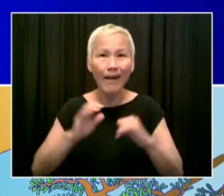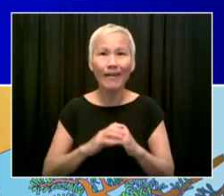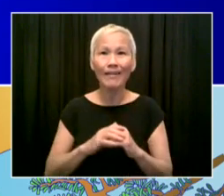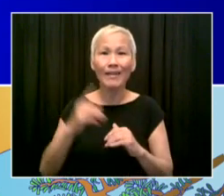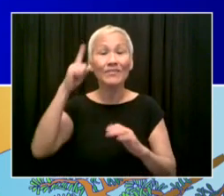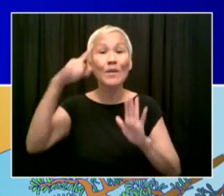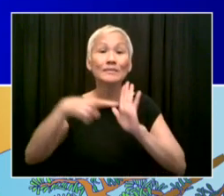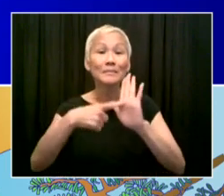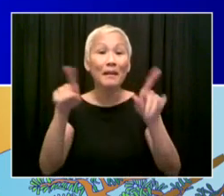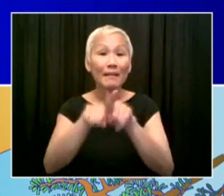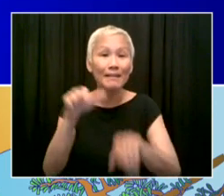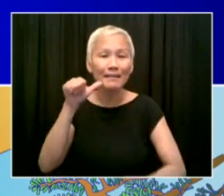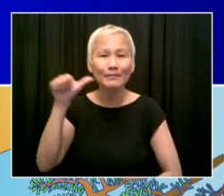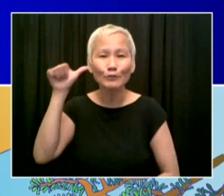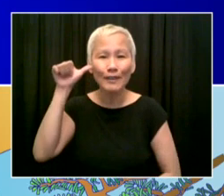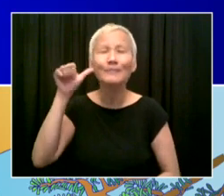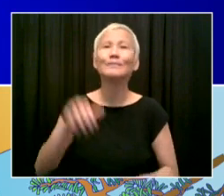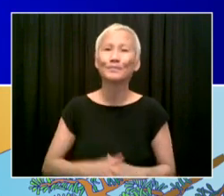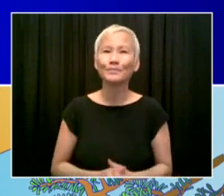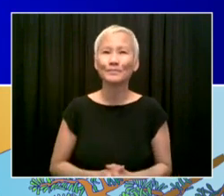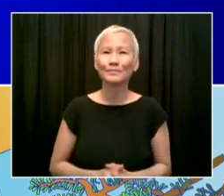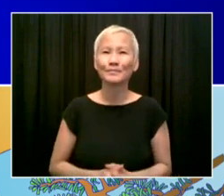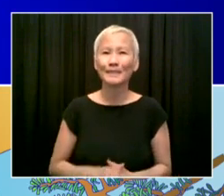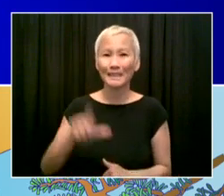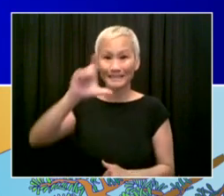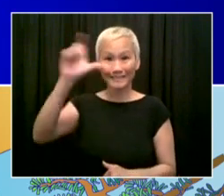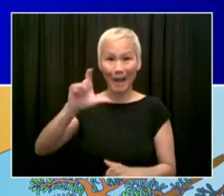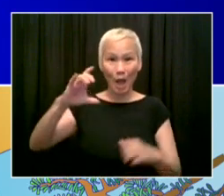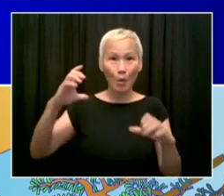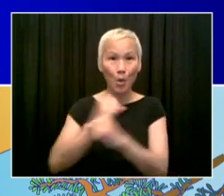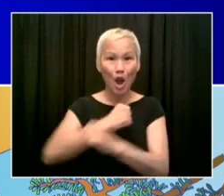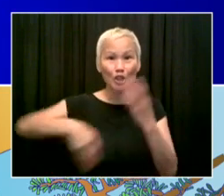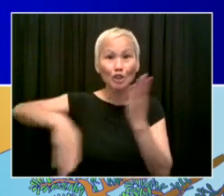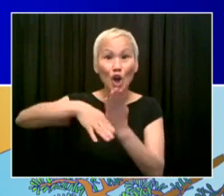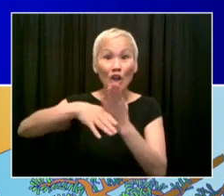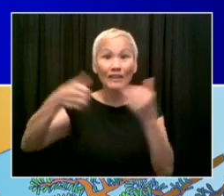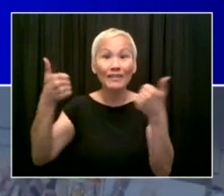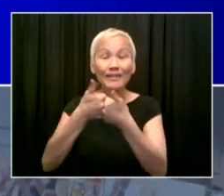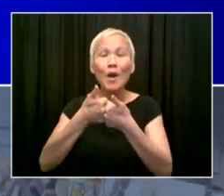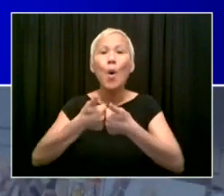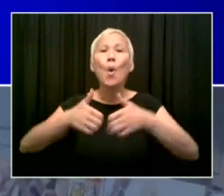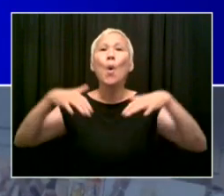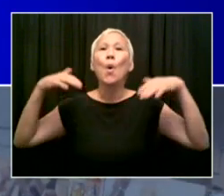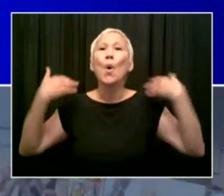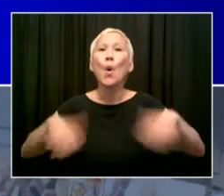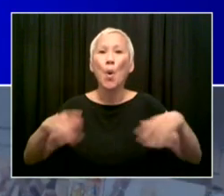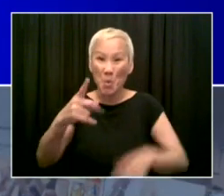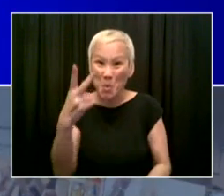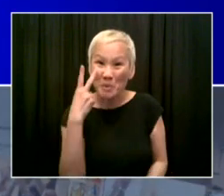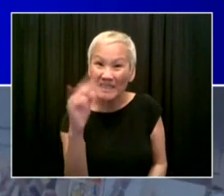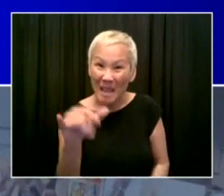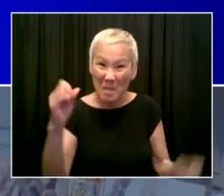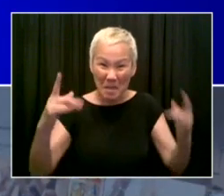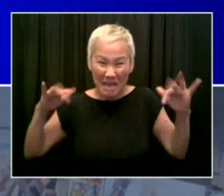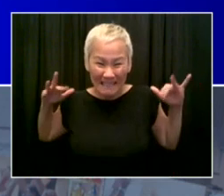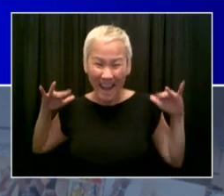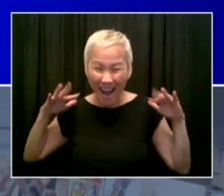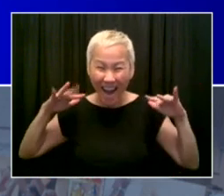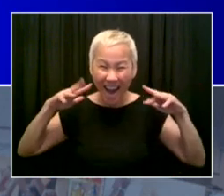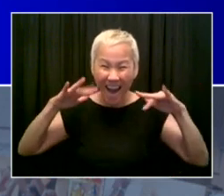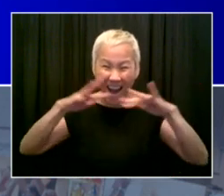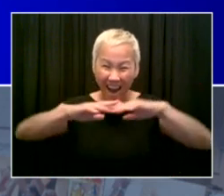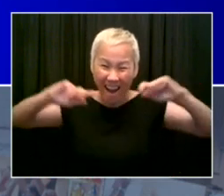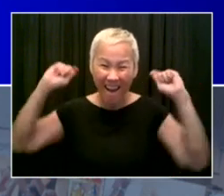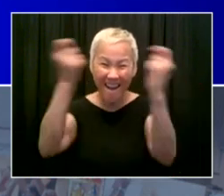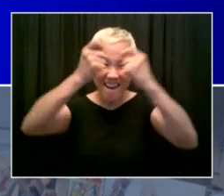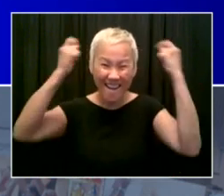you, as a proud Italian American, I am so proud of this Italian team. There were celebrations all over New York City, Arthur